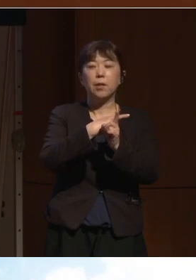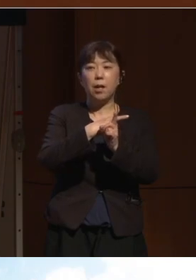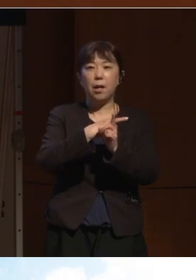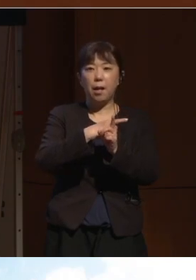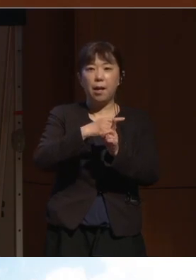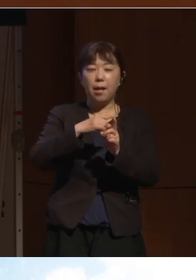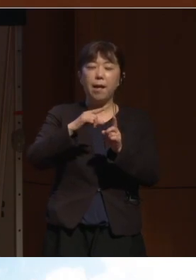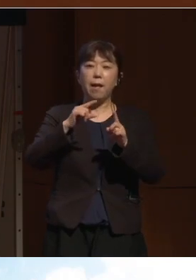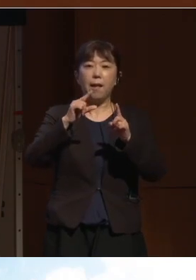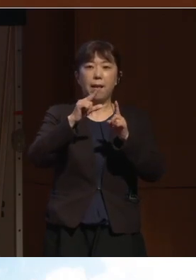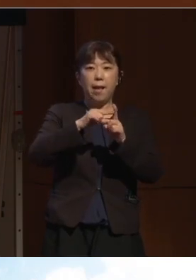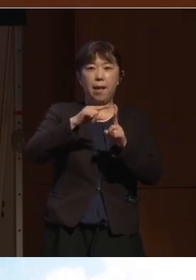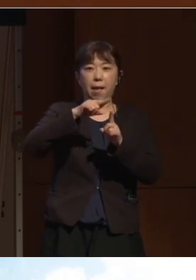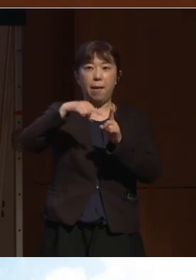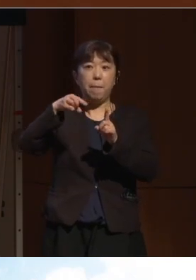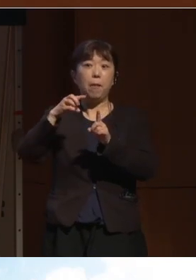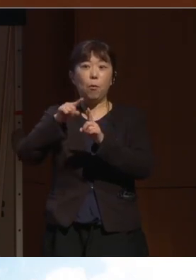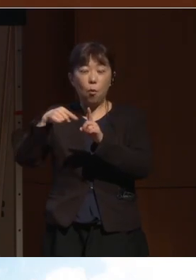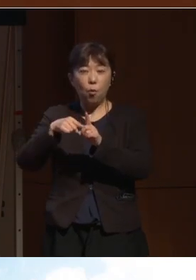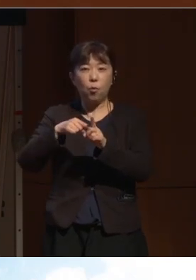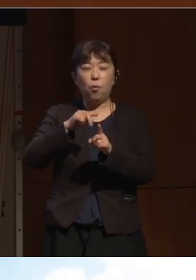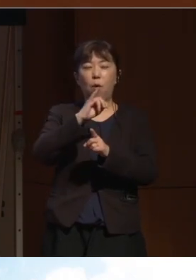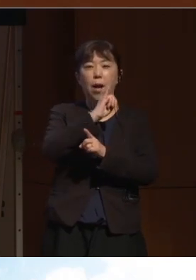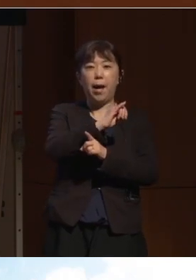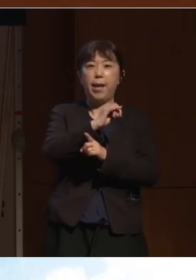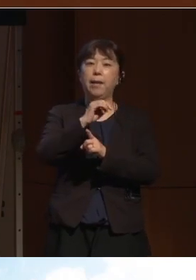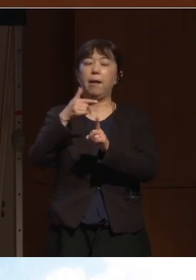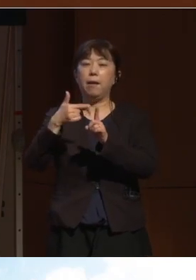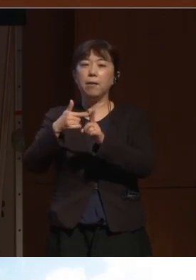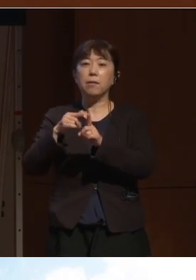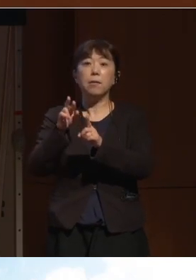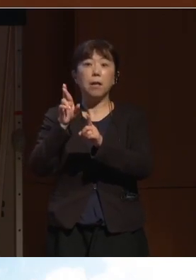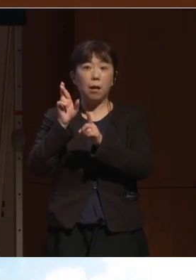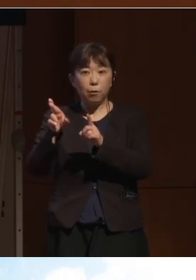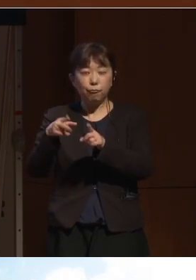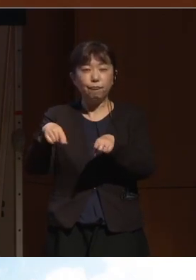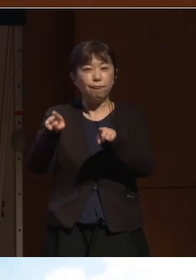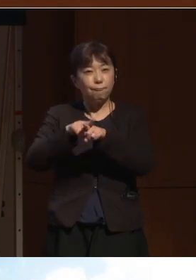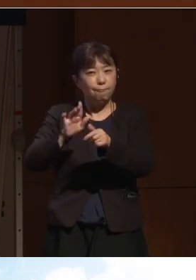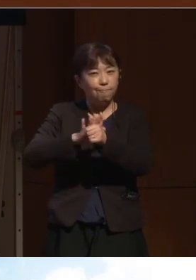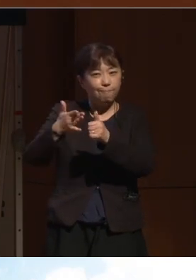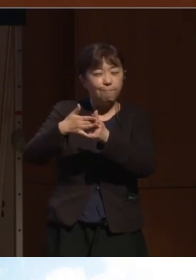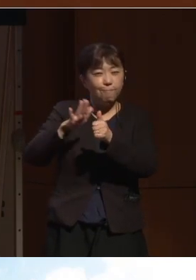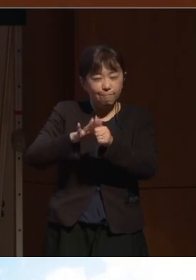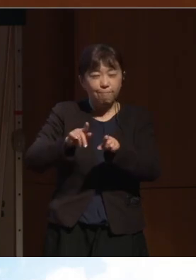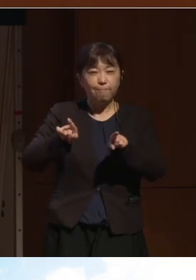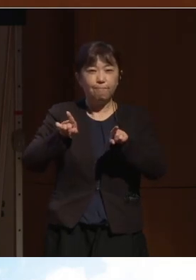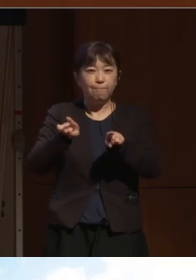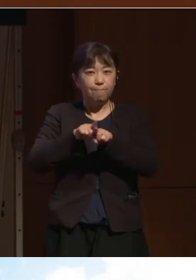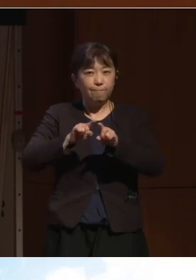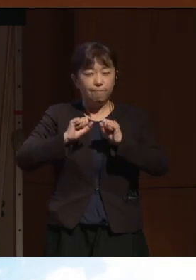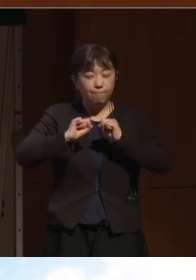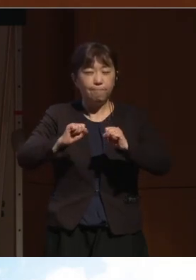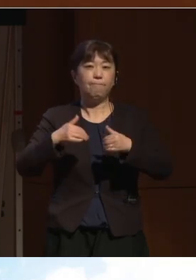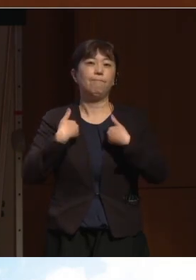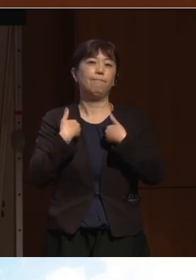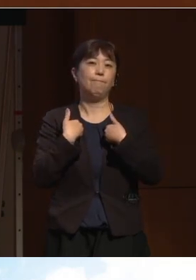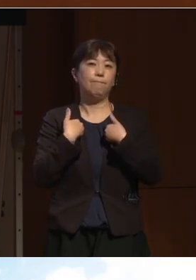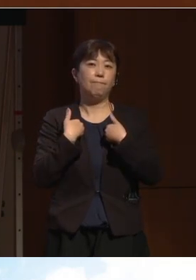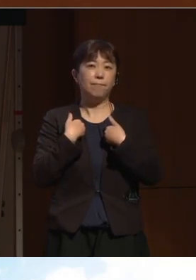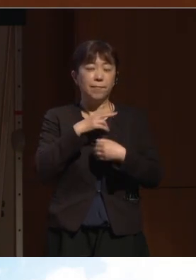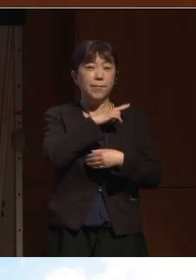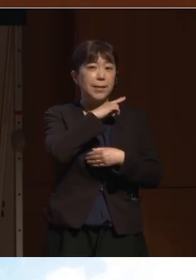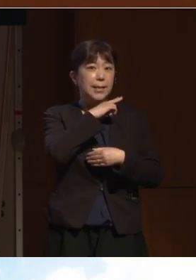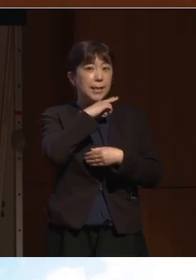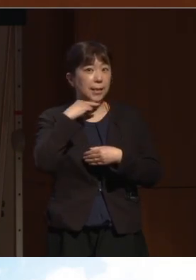those relationships between pandemics. I think there are three broad reflections from the UK which are worth highlighting, and then I'll come on to three of our major